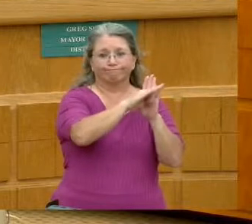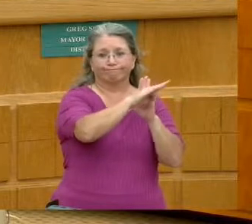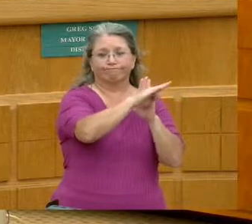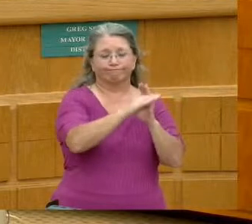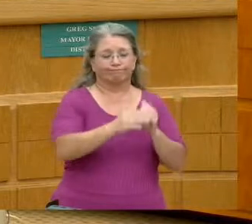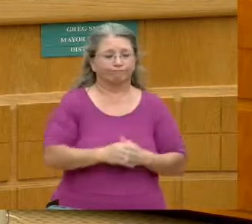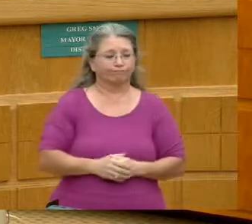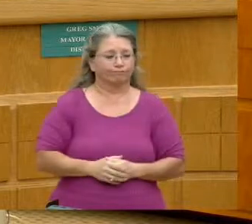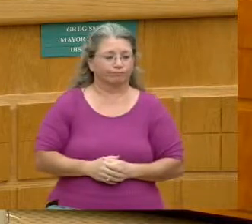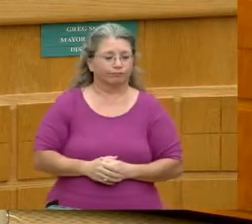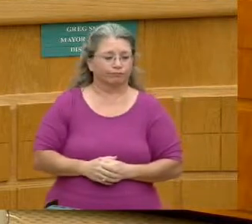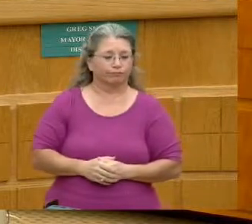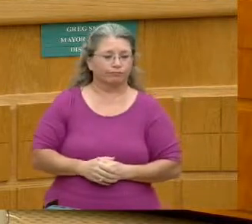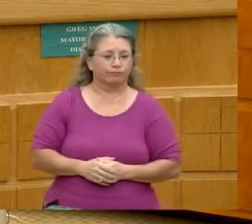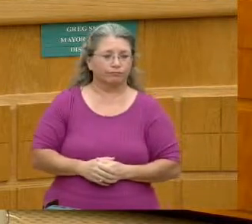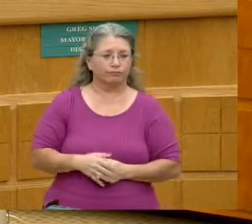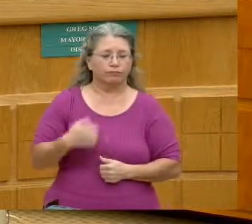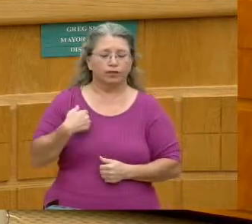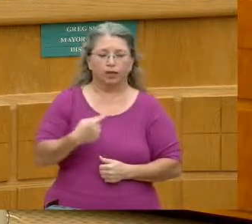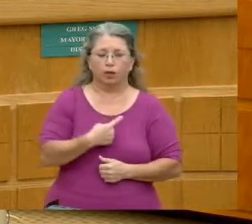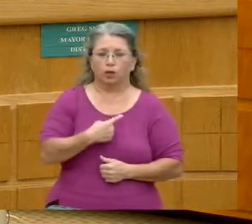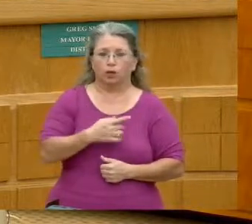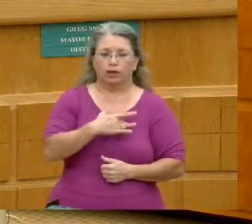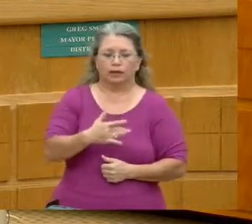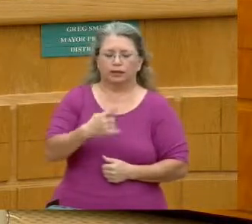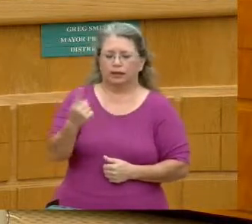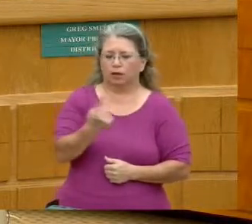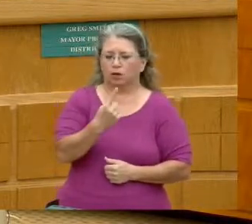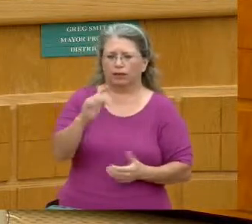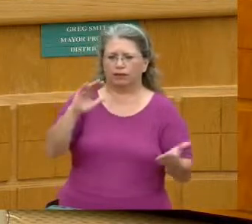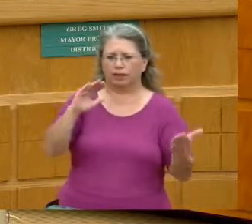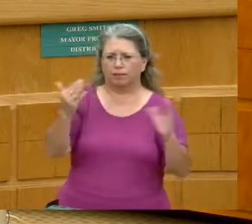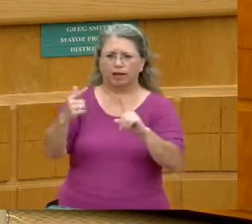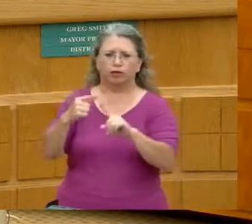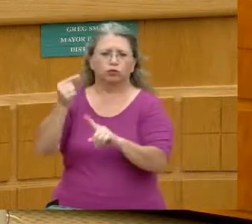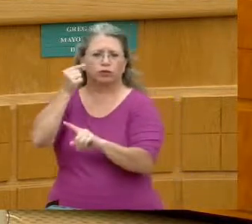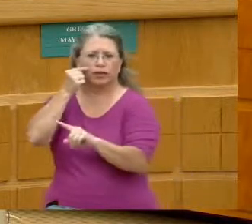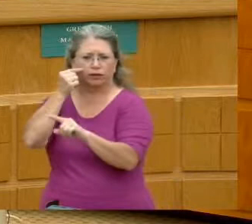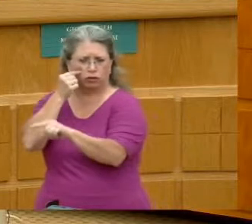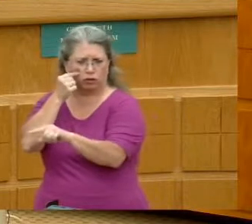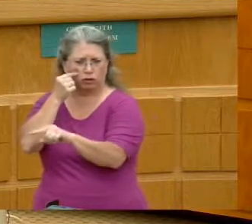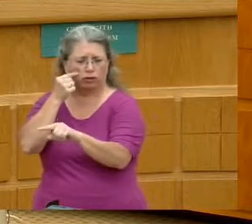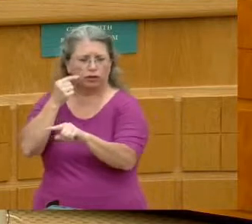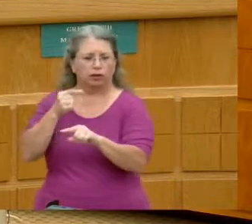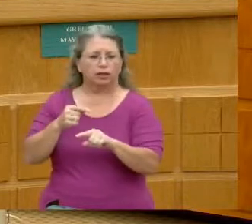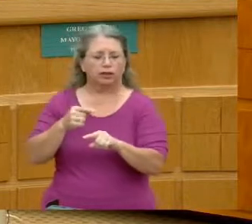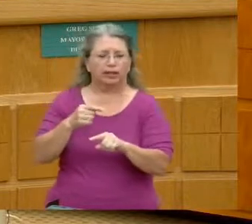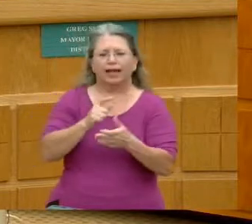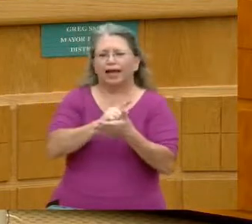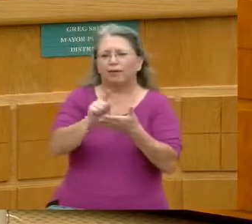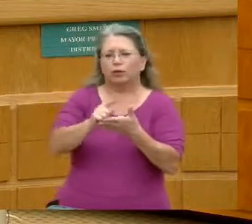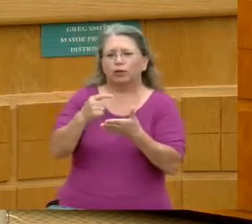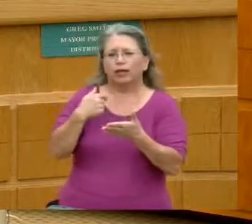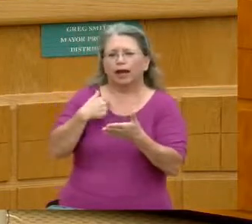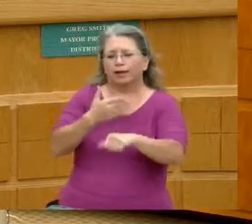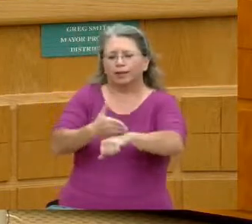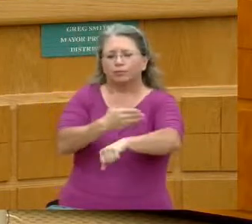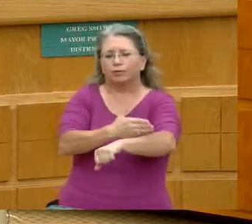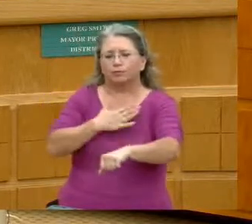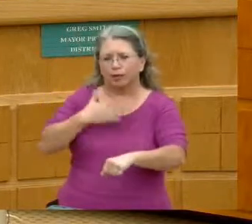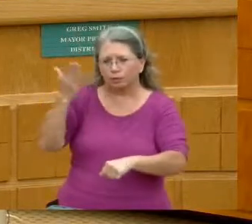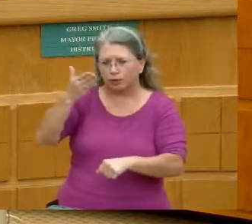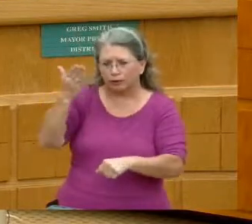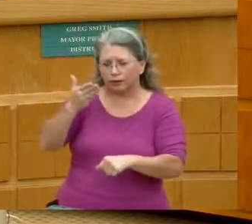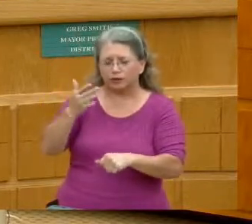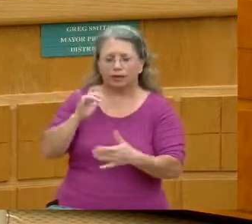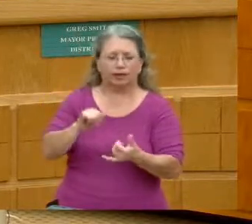We always compare to San Antonio, but this week, each week we improve certain aspects of the presentation, and this week we're going to give you a much